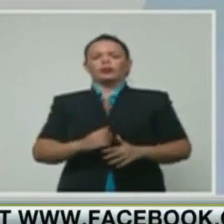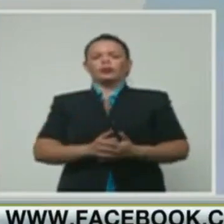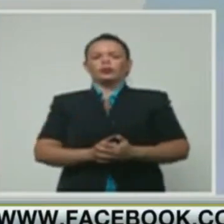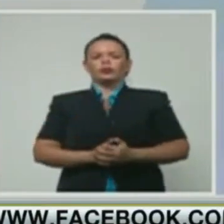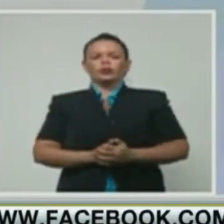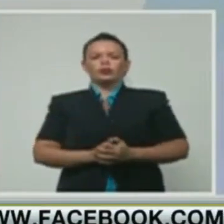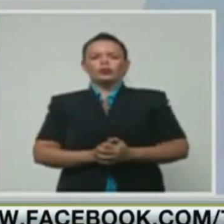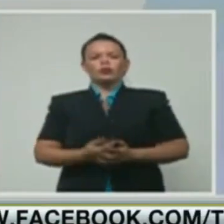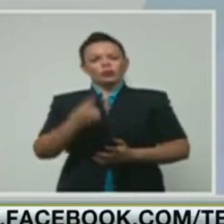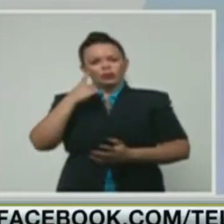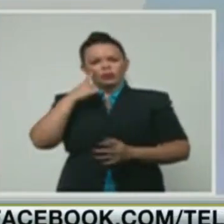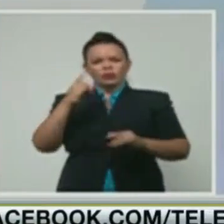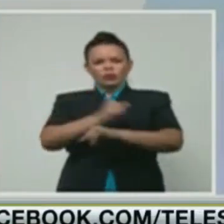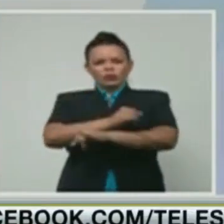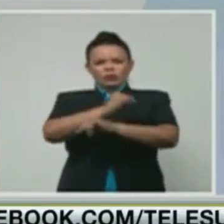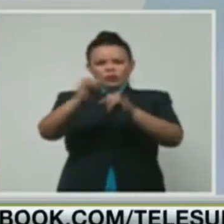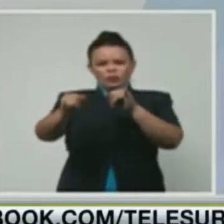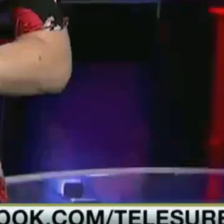yesterday.